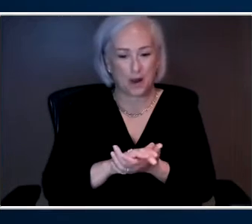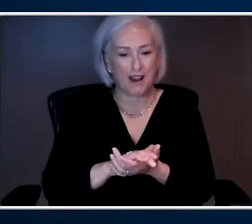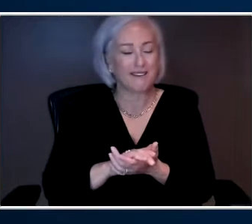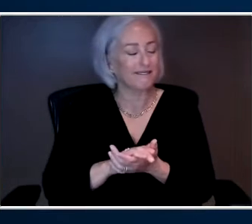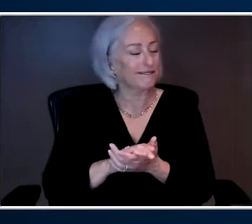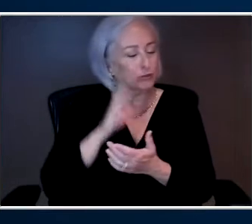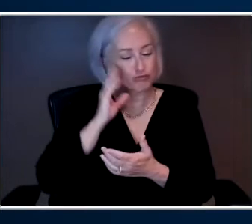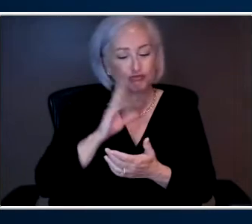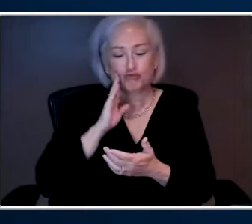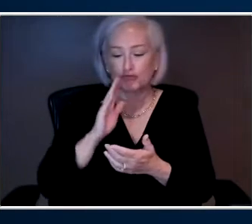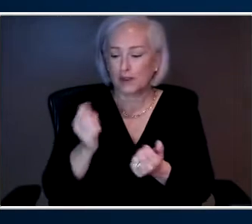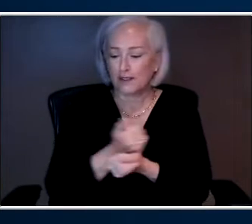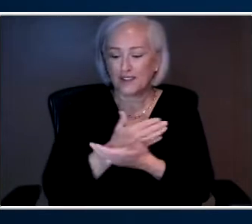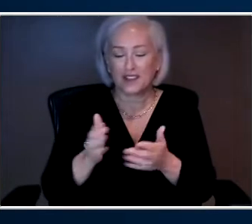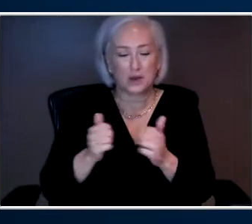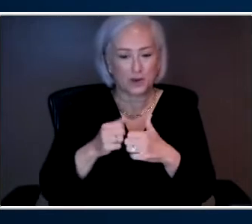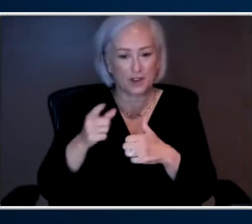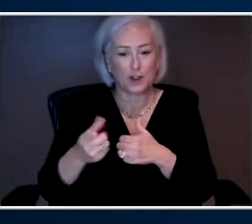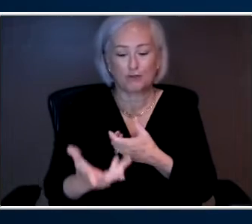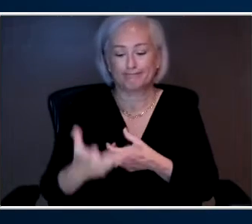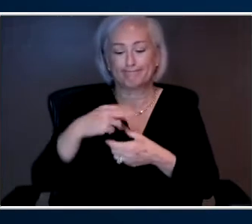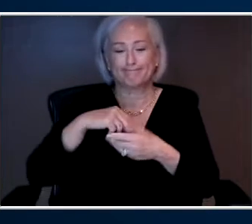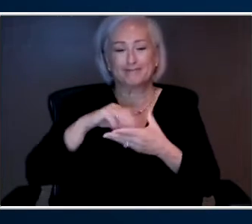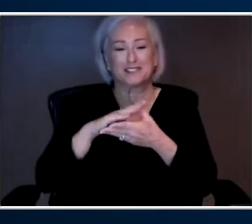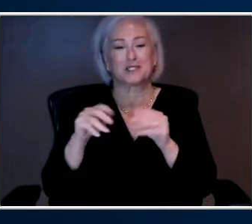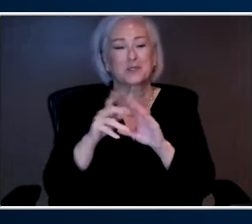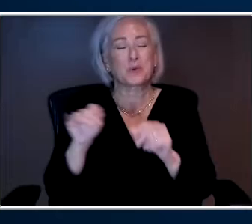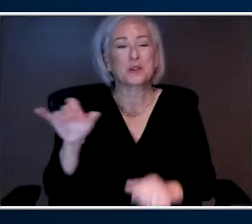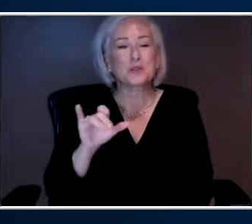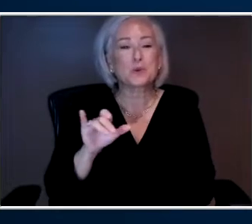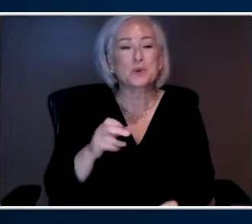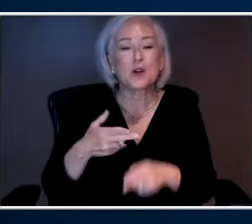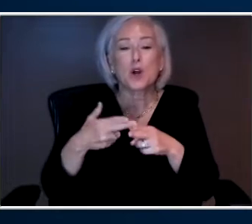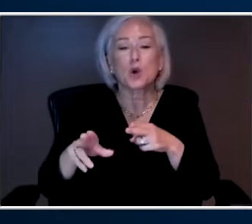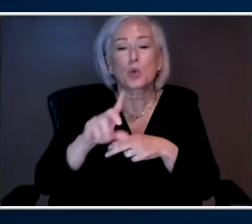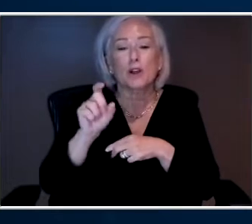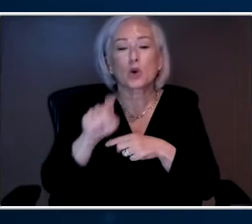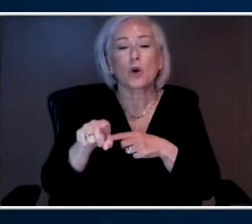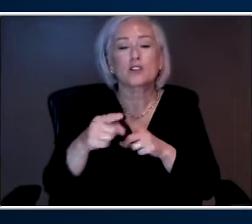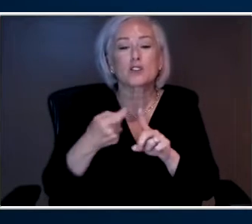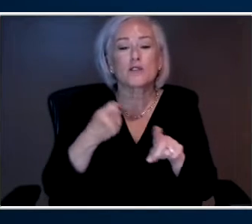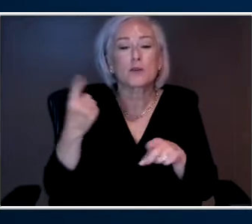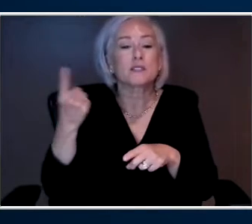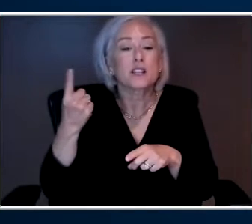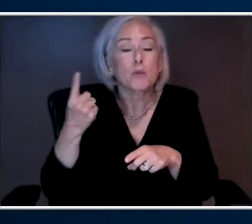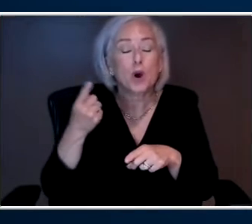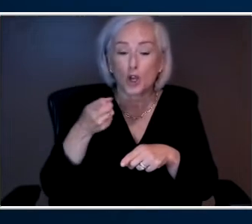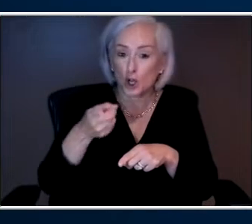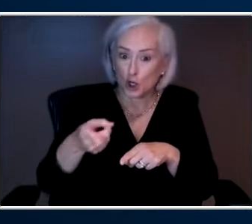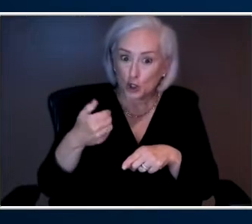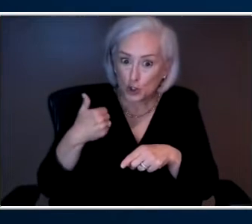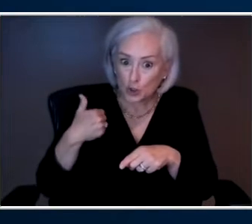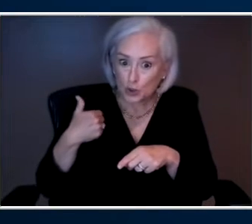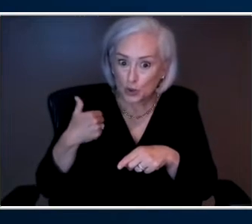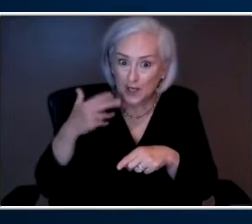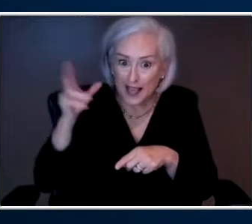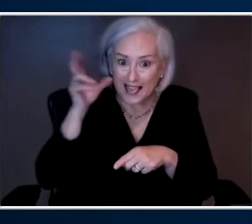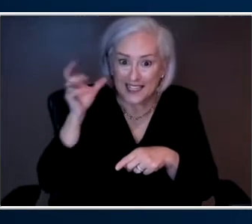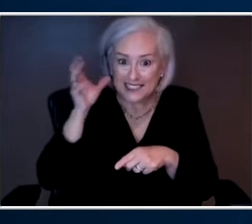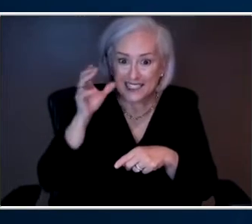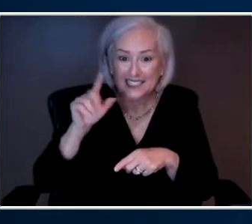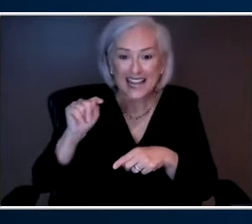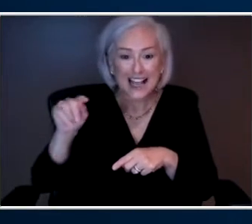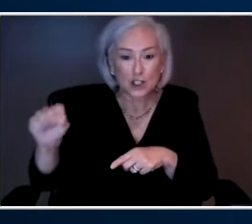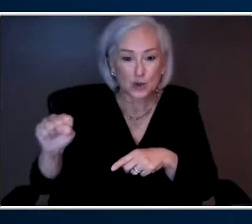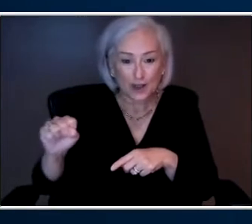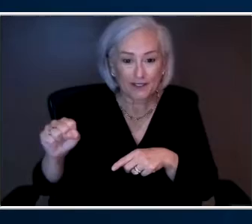been a big part of this story. Just quick question, Yes. Frank, from someone. Do you listen to Taylor Swift? Do you know